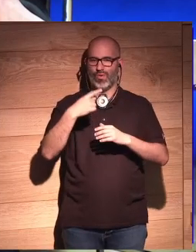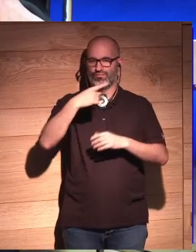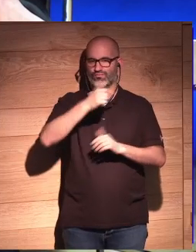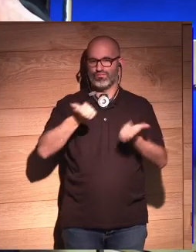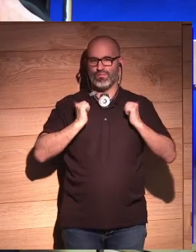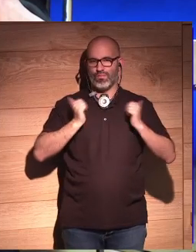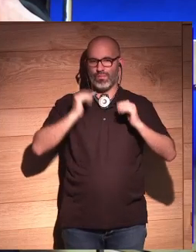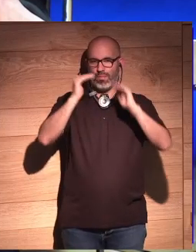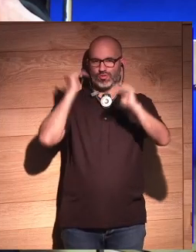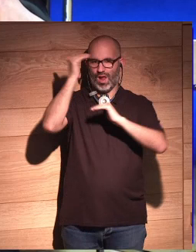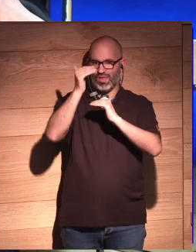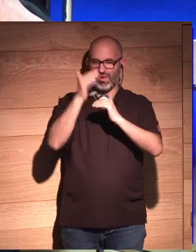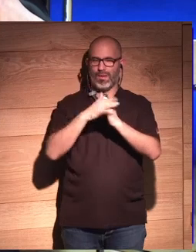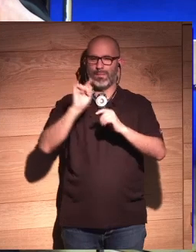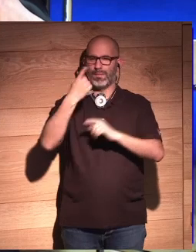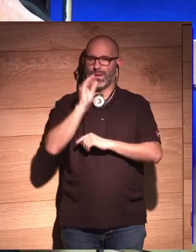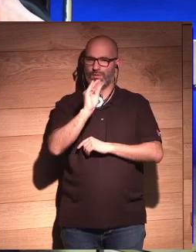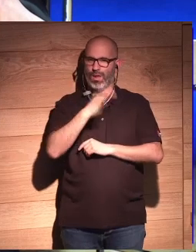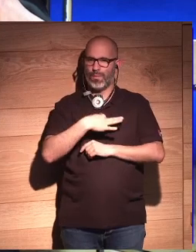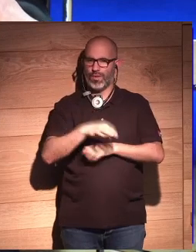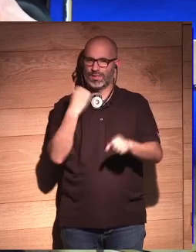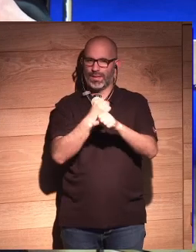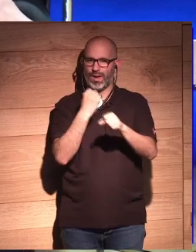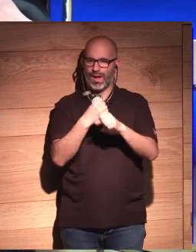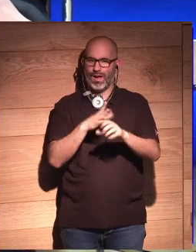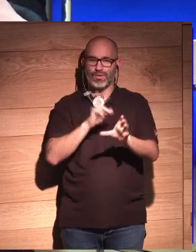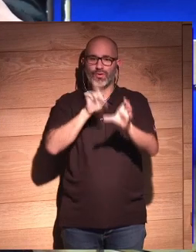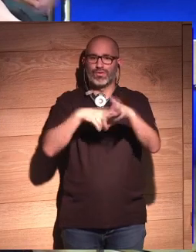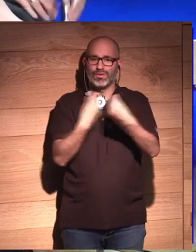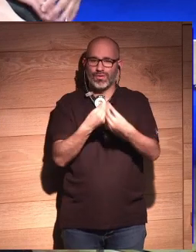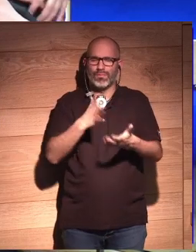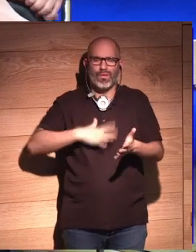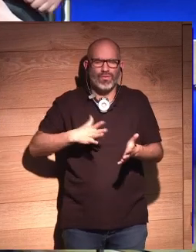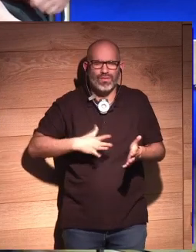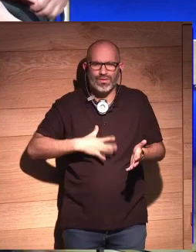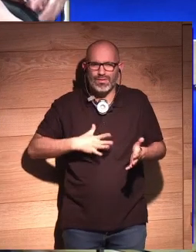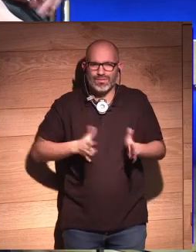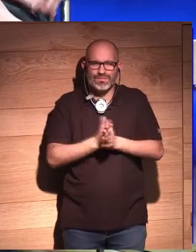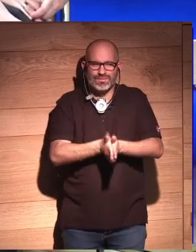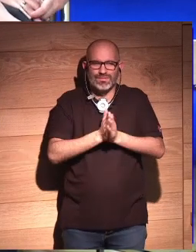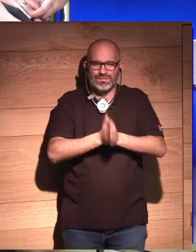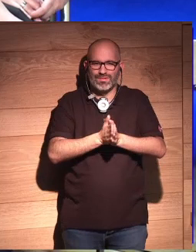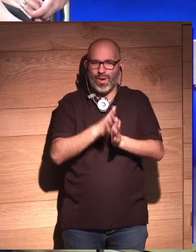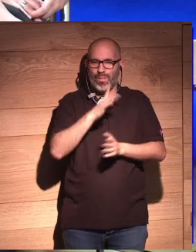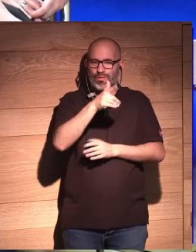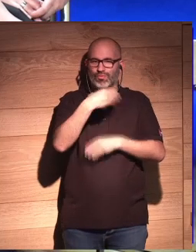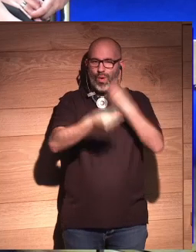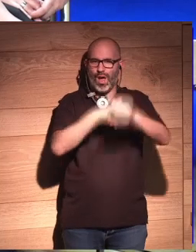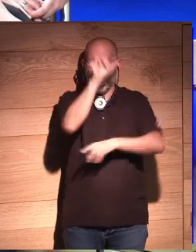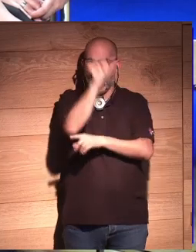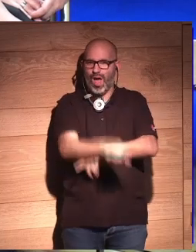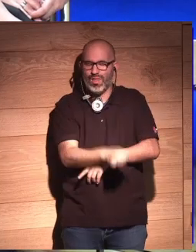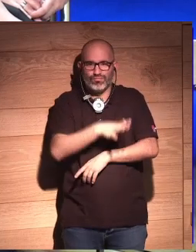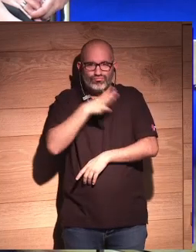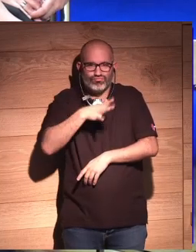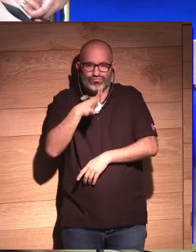please work with you, for you, at any given moment, because this what you were talking about is so cool. And what I'm really into, and I